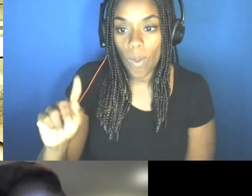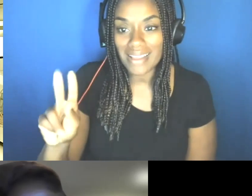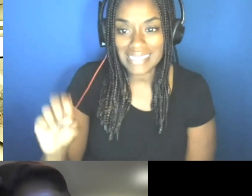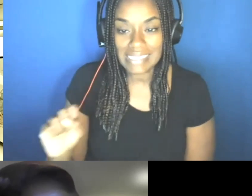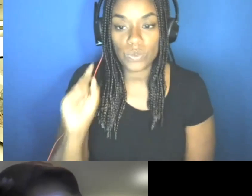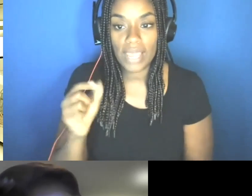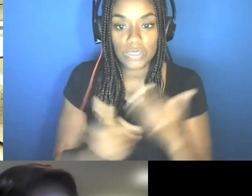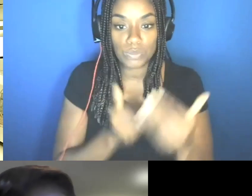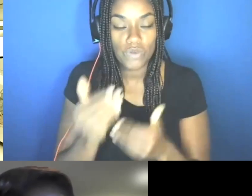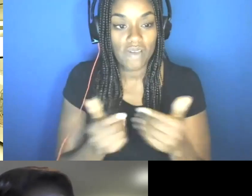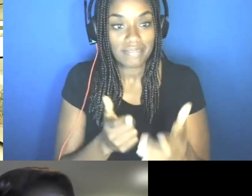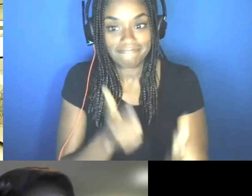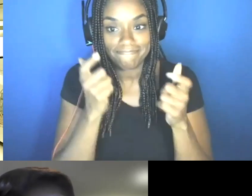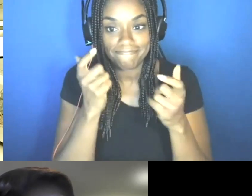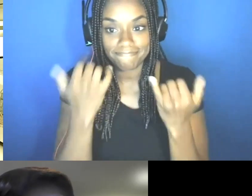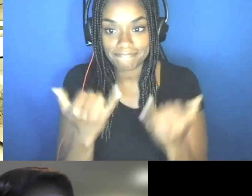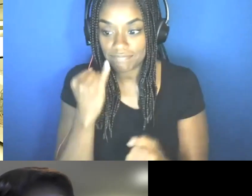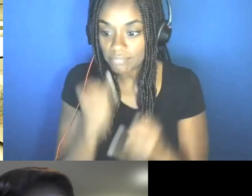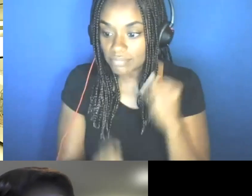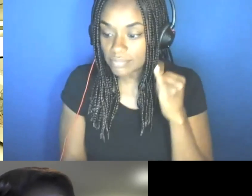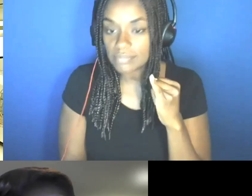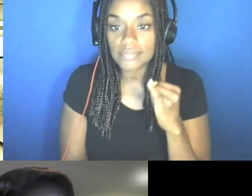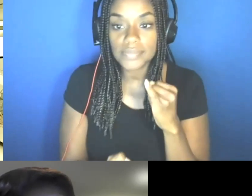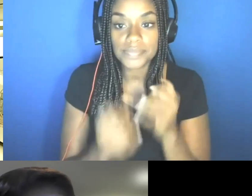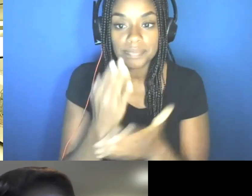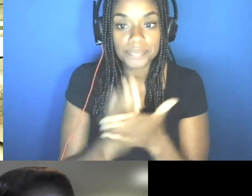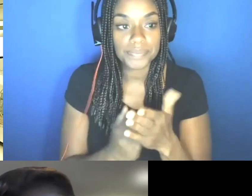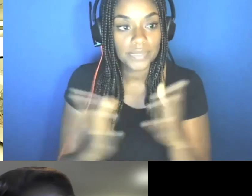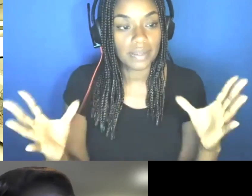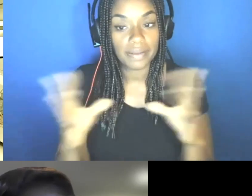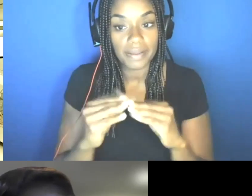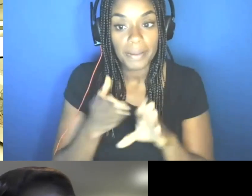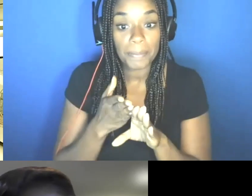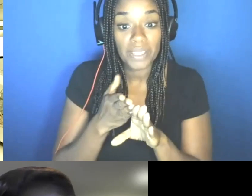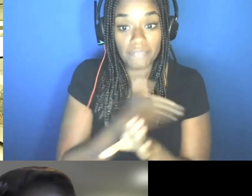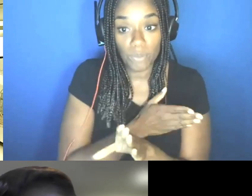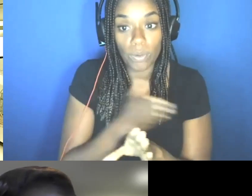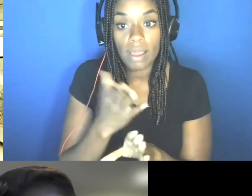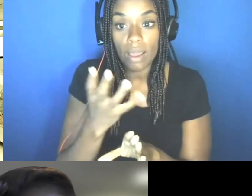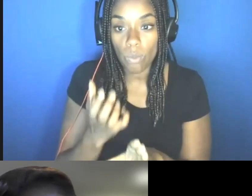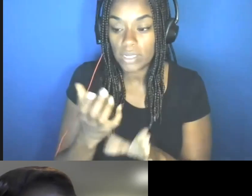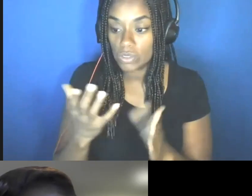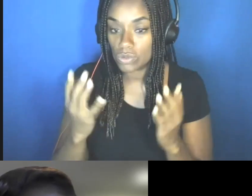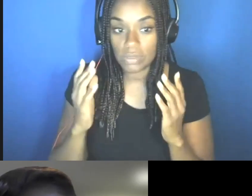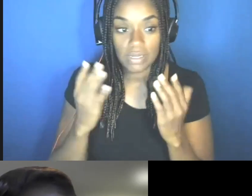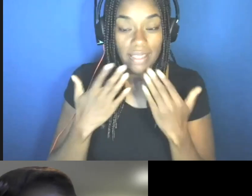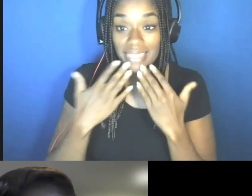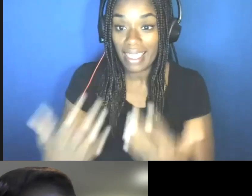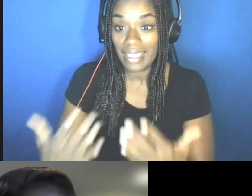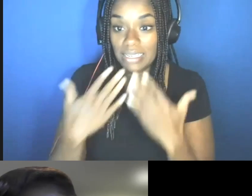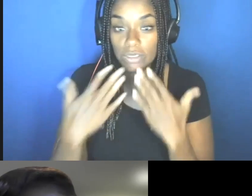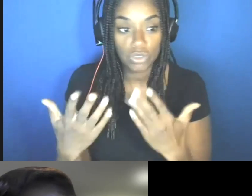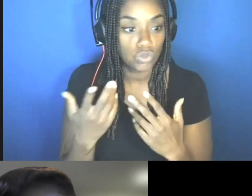to the final part of our conference. Before we do, I just want to give thank yous to a